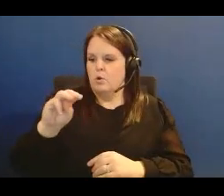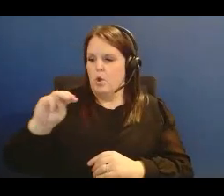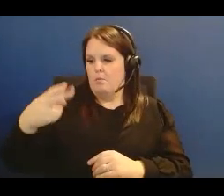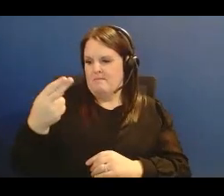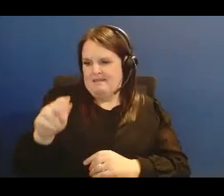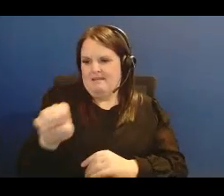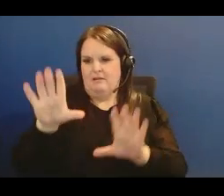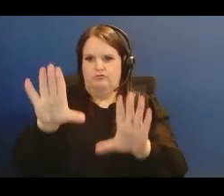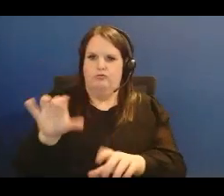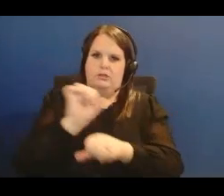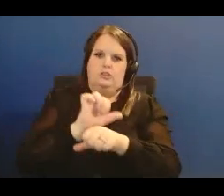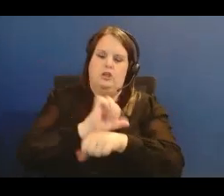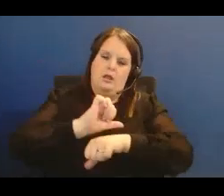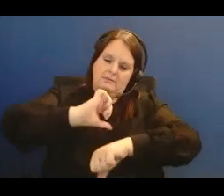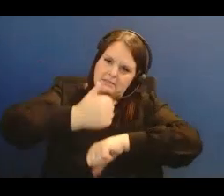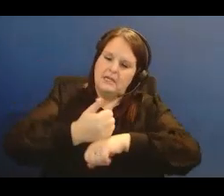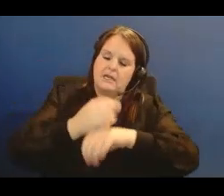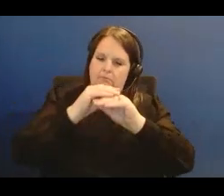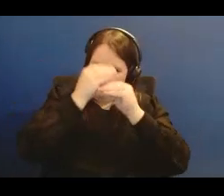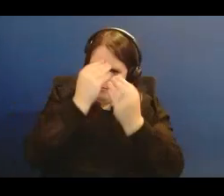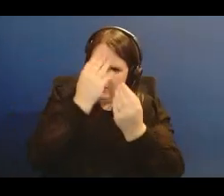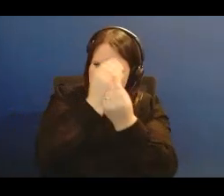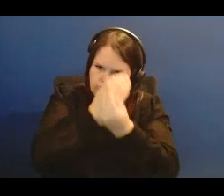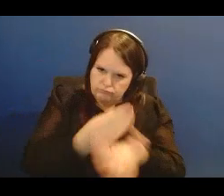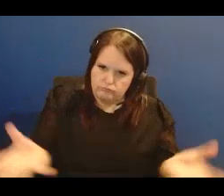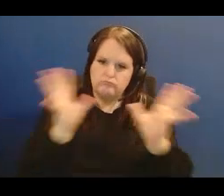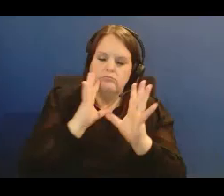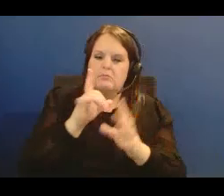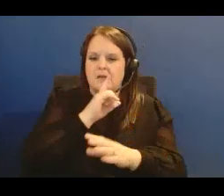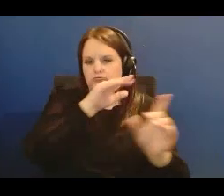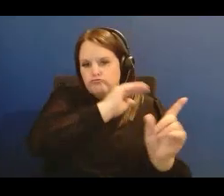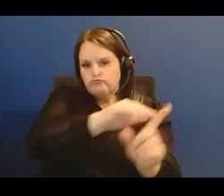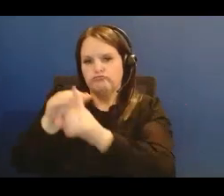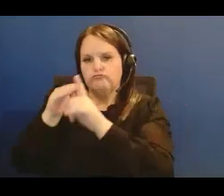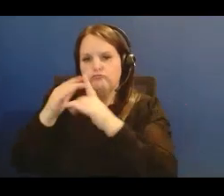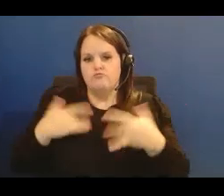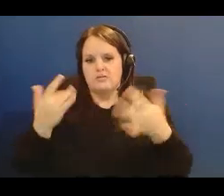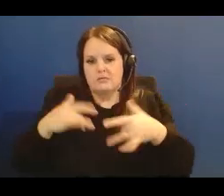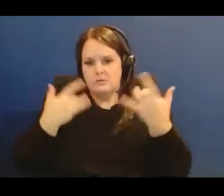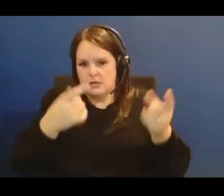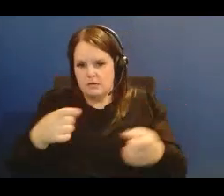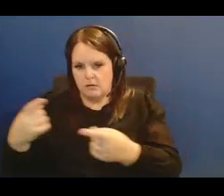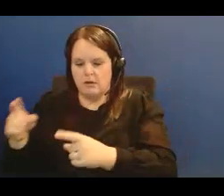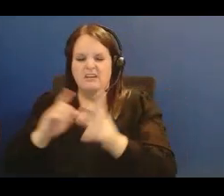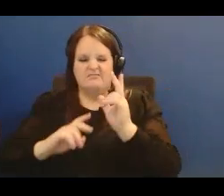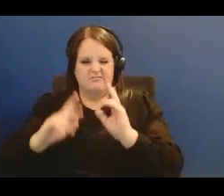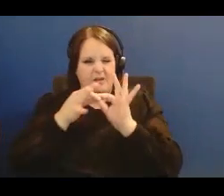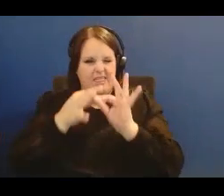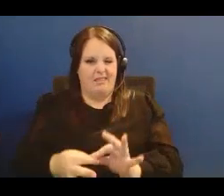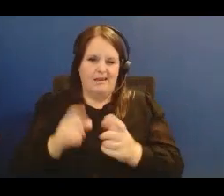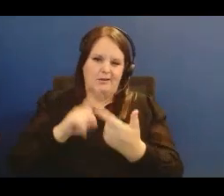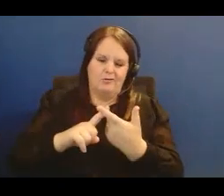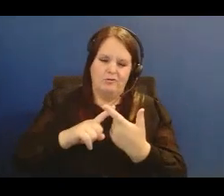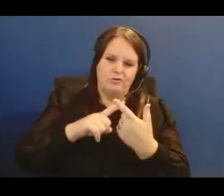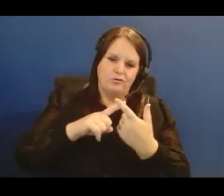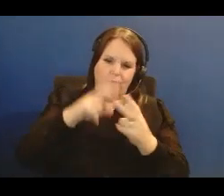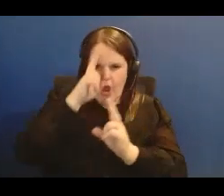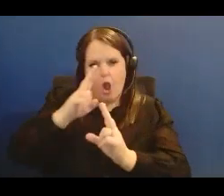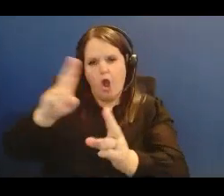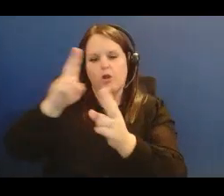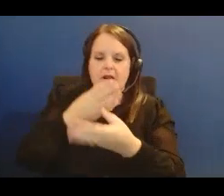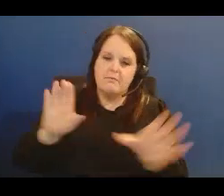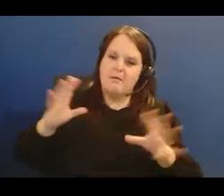staff setting out this information, making folks aware of kind of what's going on with regard to things like observances and public